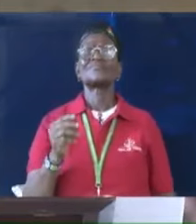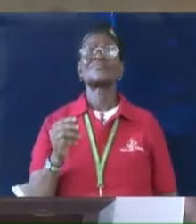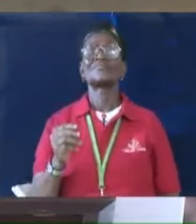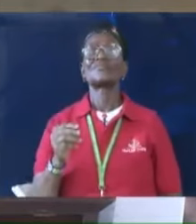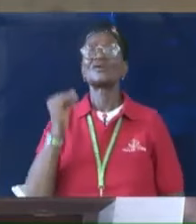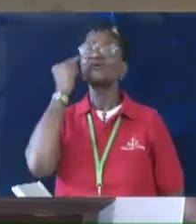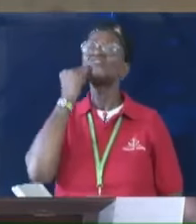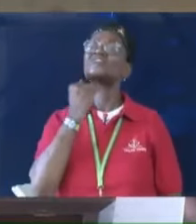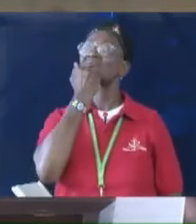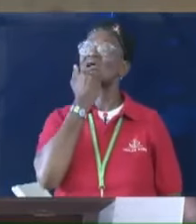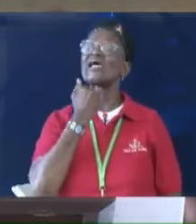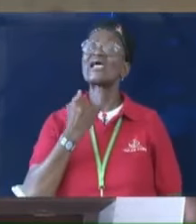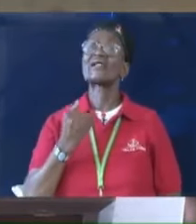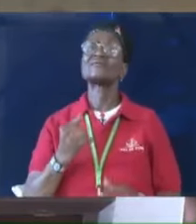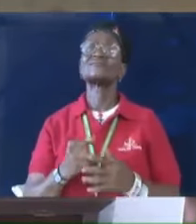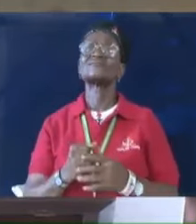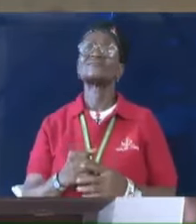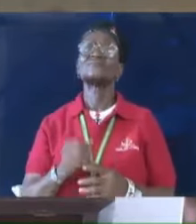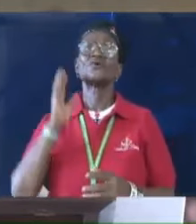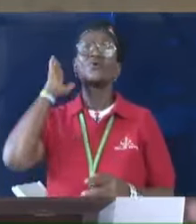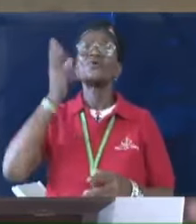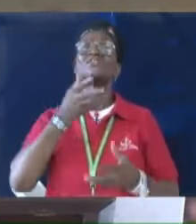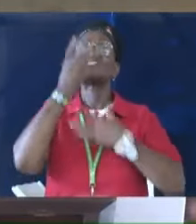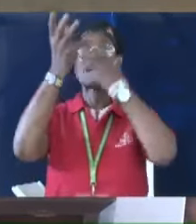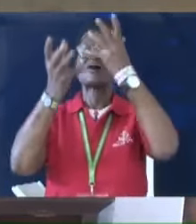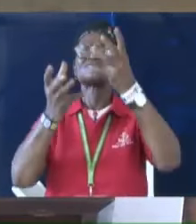Israel could shout